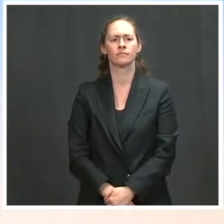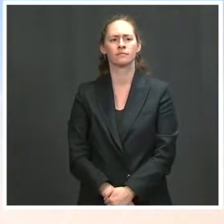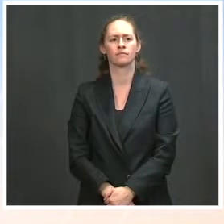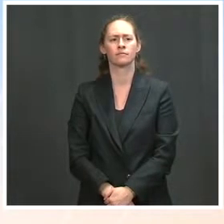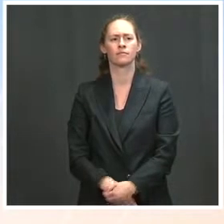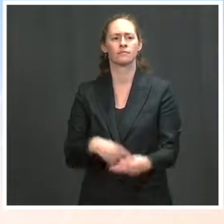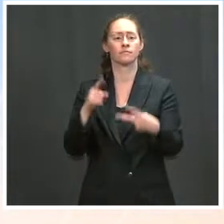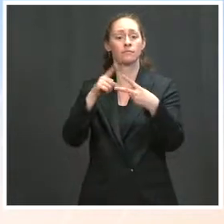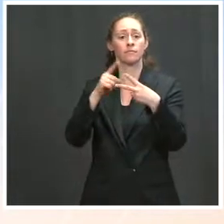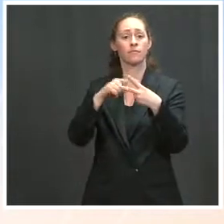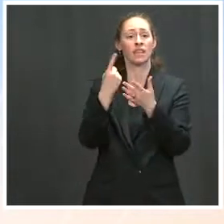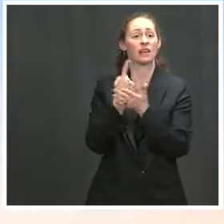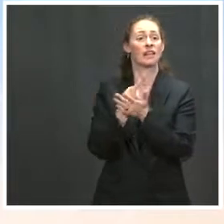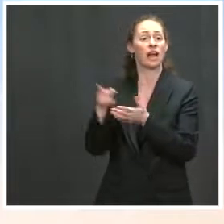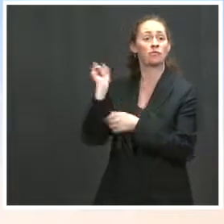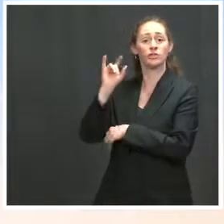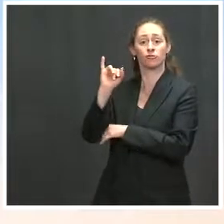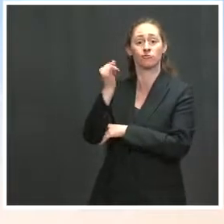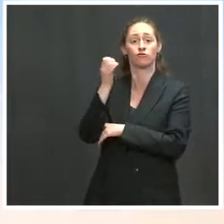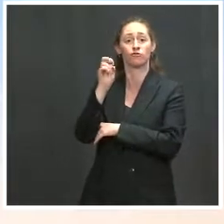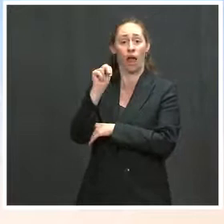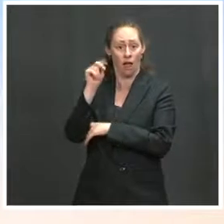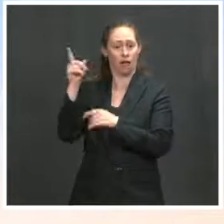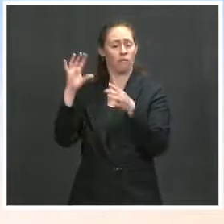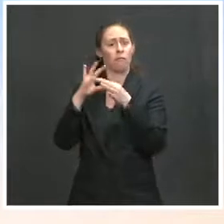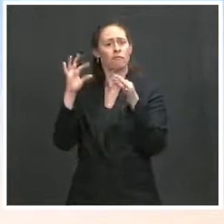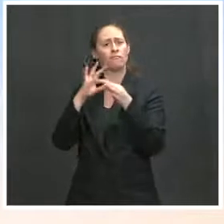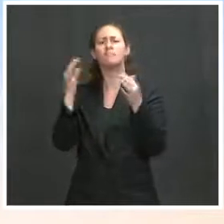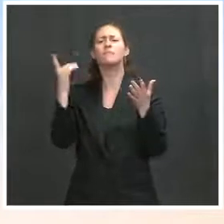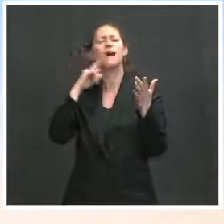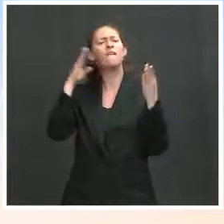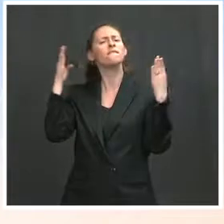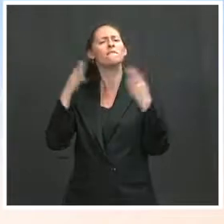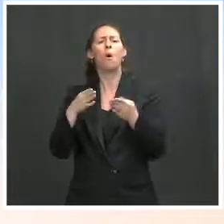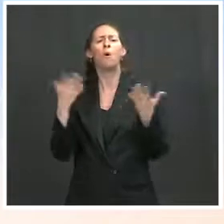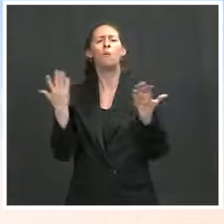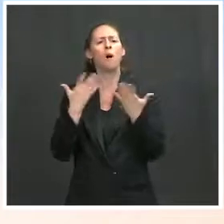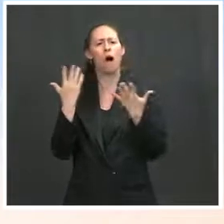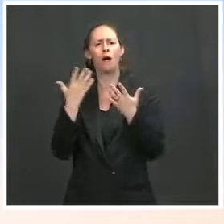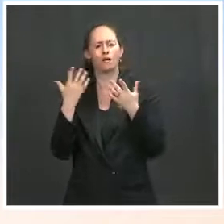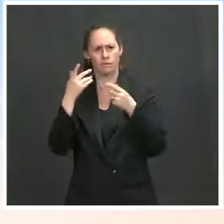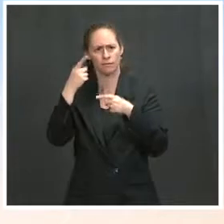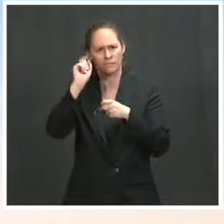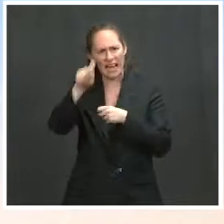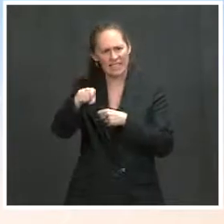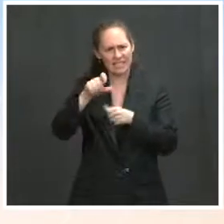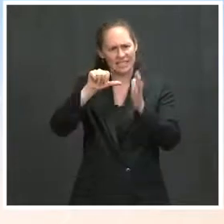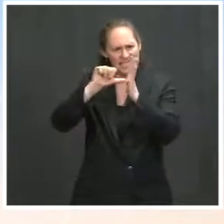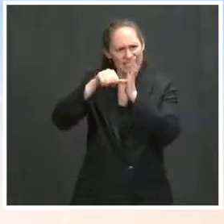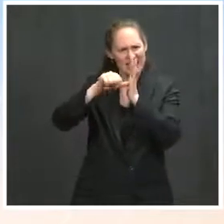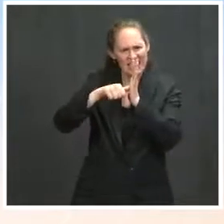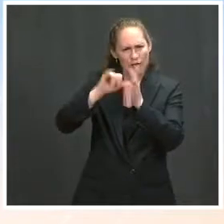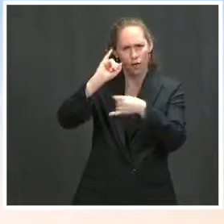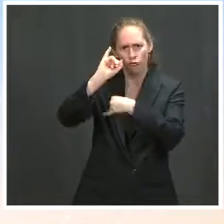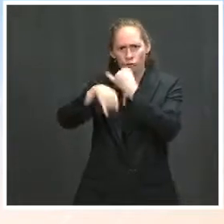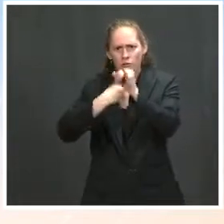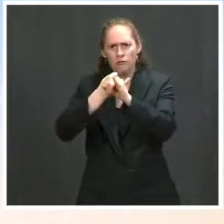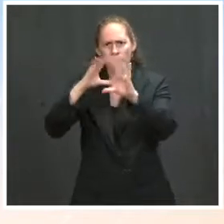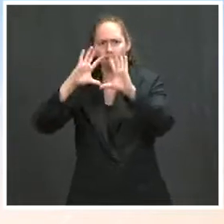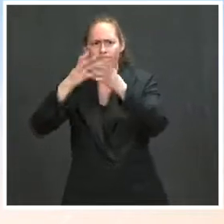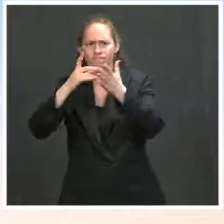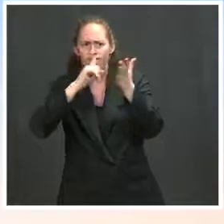to these questions focusing entirely on international investigations led by the WHO and dismissing the